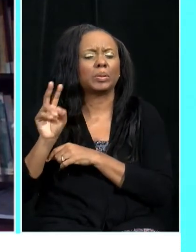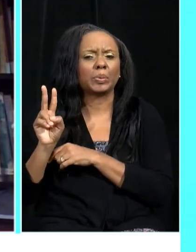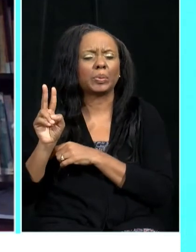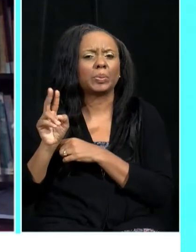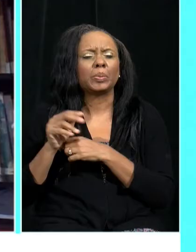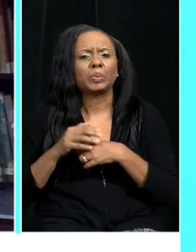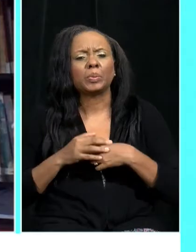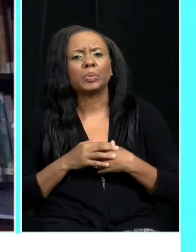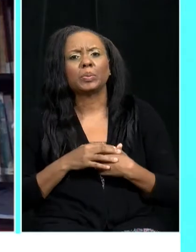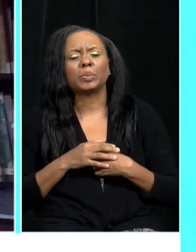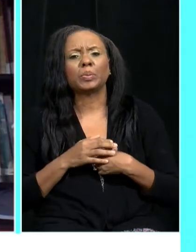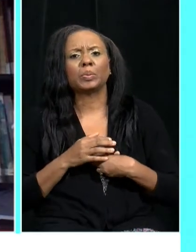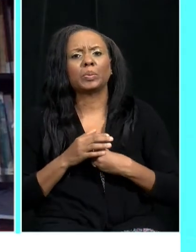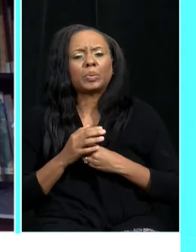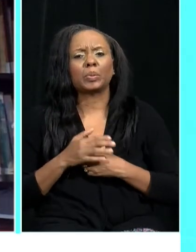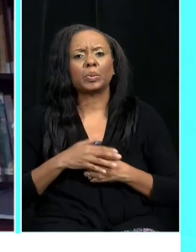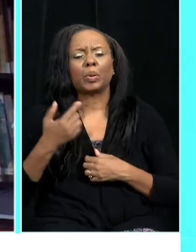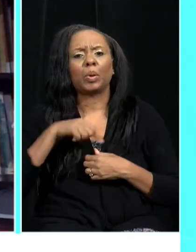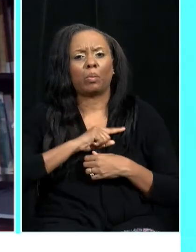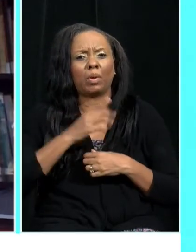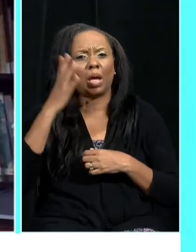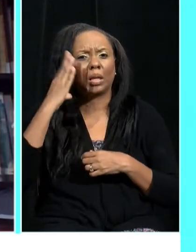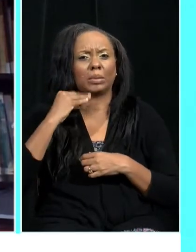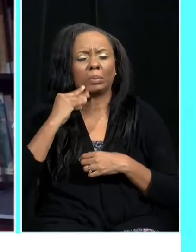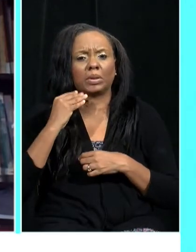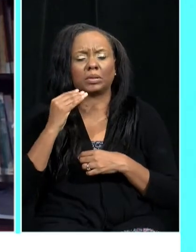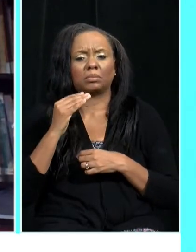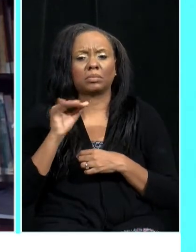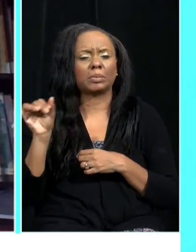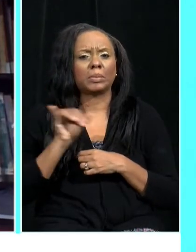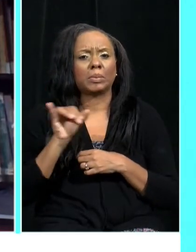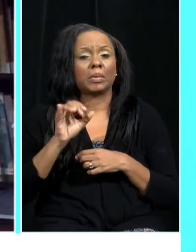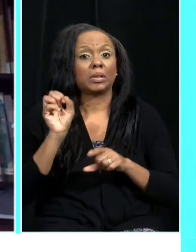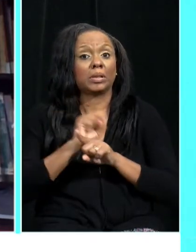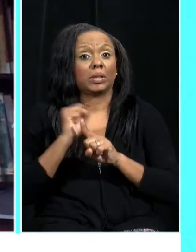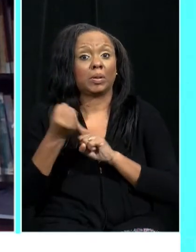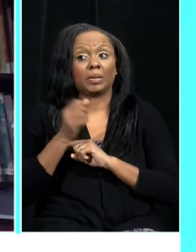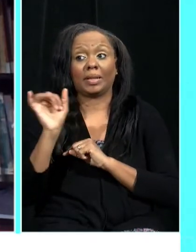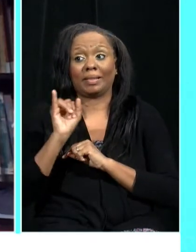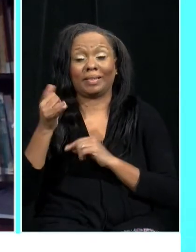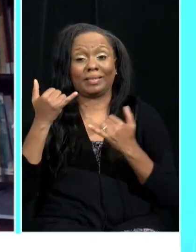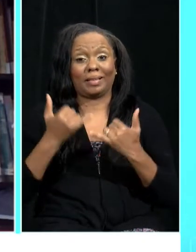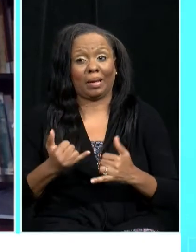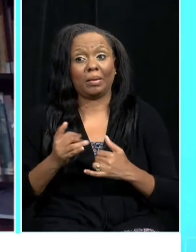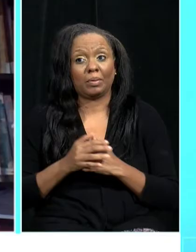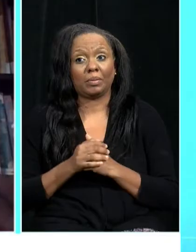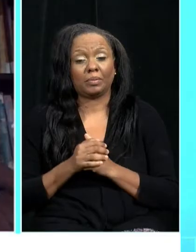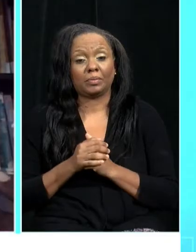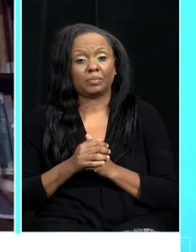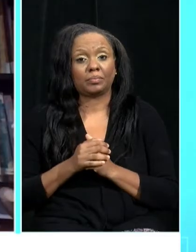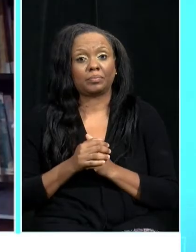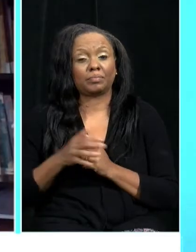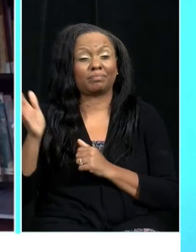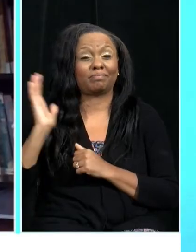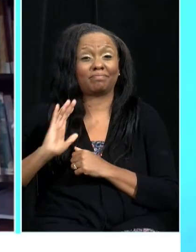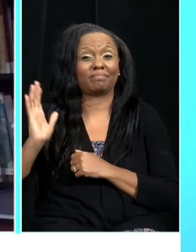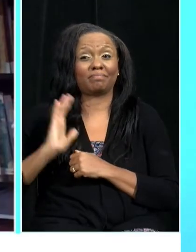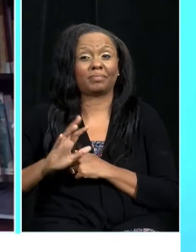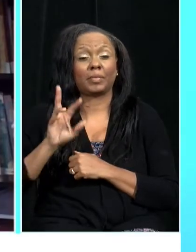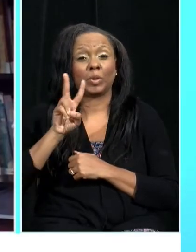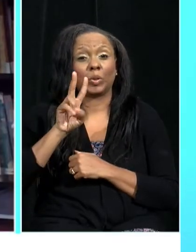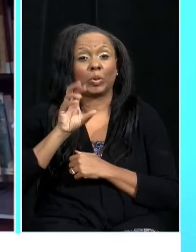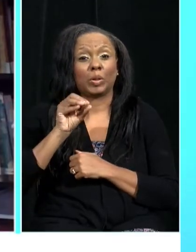when we were facing a similar situation as we are facing now in 2002. And at that time,